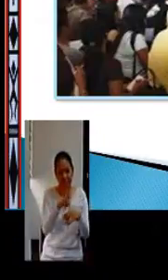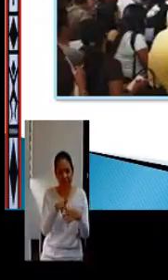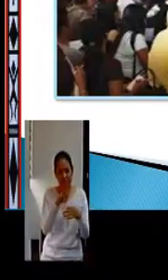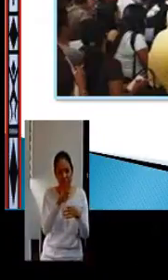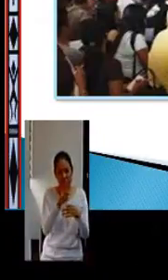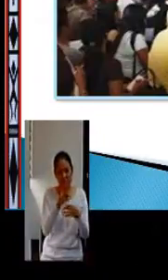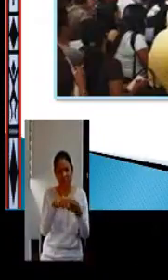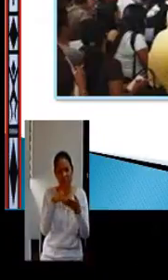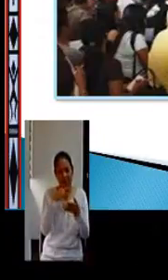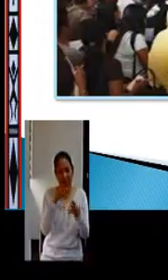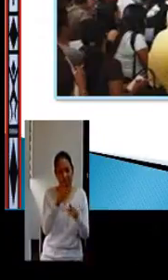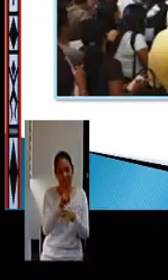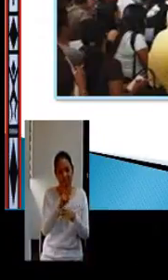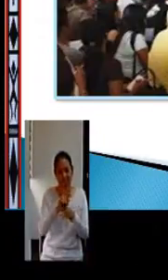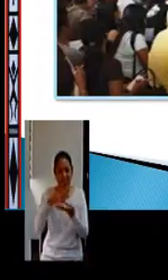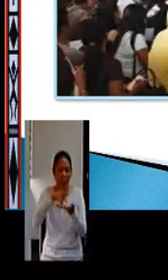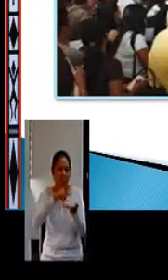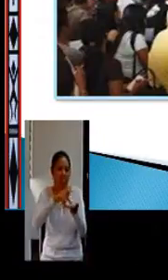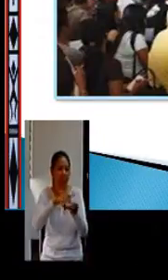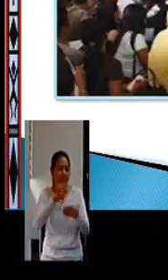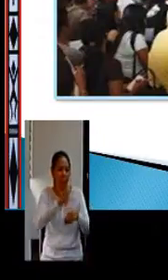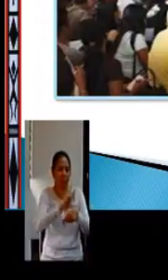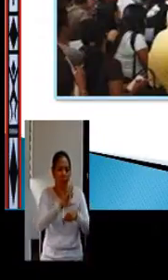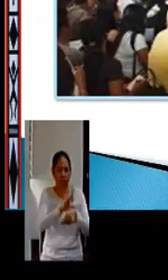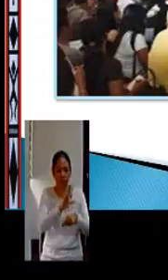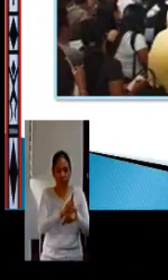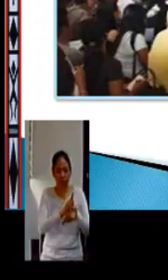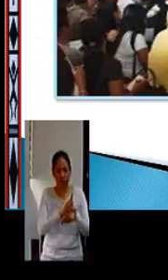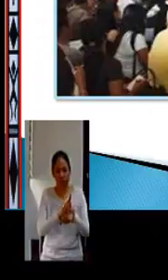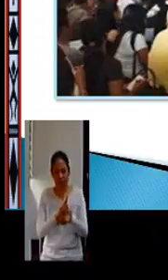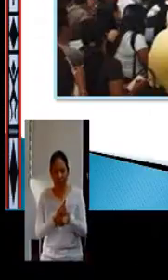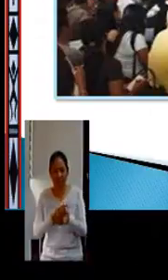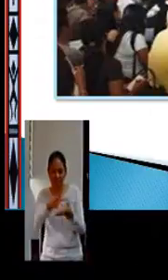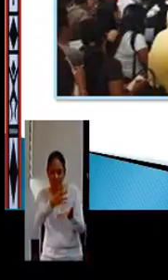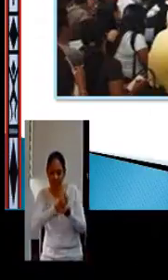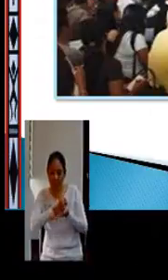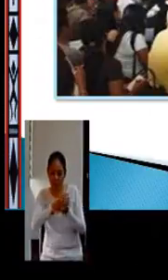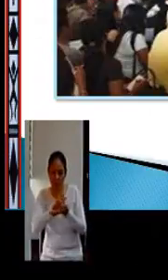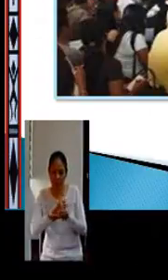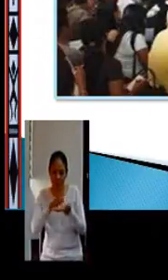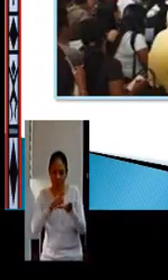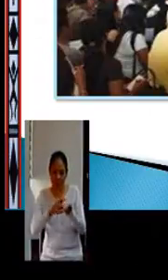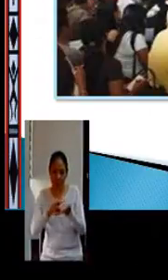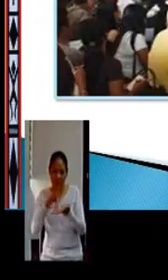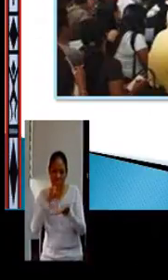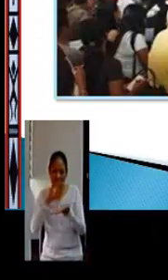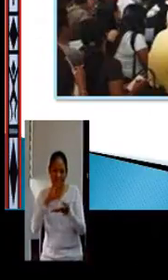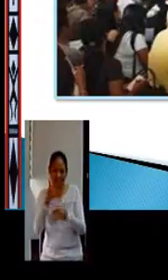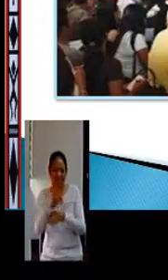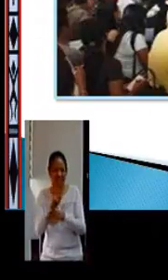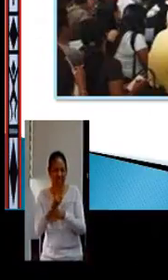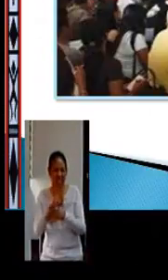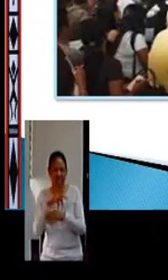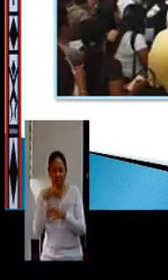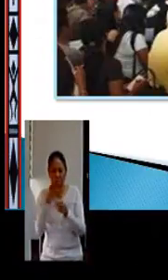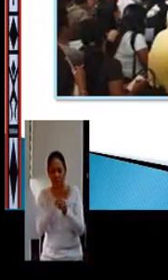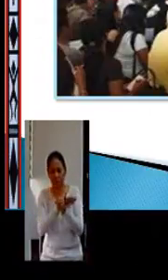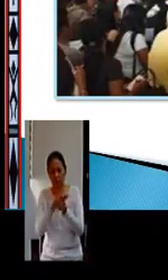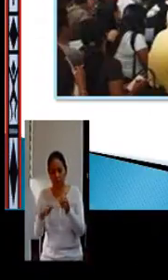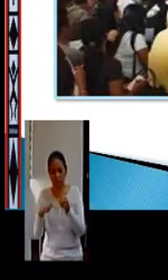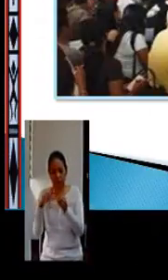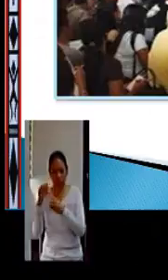laborer. Tapos ang makukuha mo lang doon sa rice terraces mo na napakaliit is hindi pa kasya sa